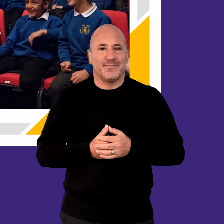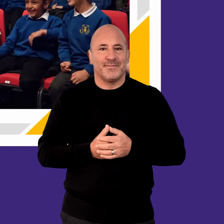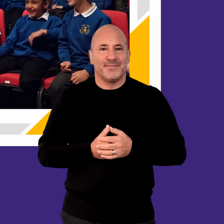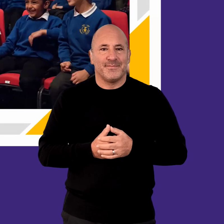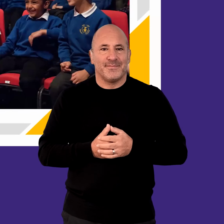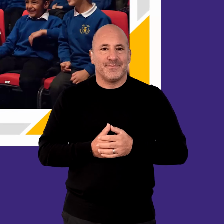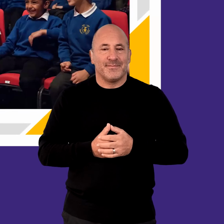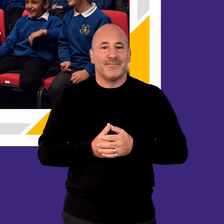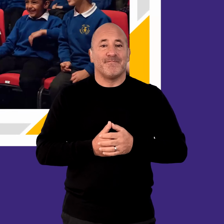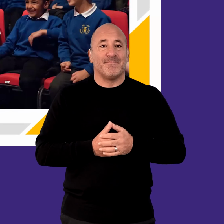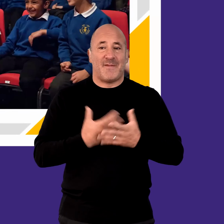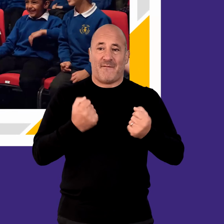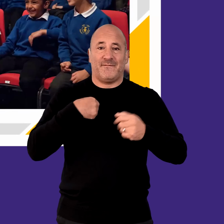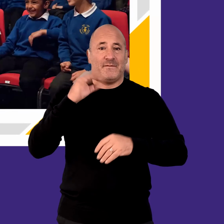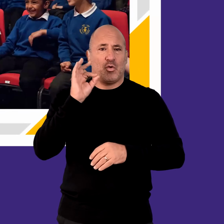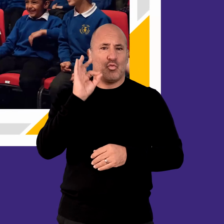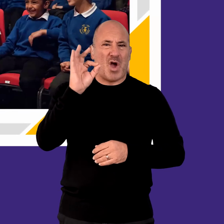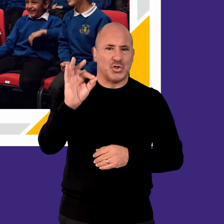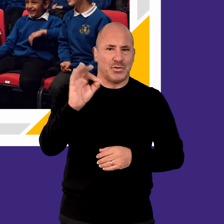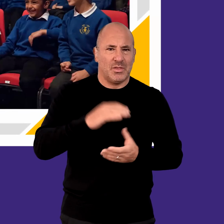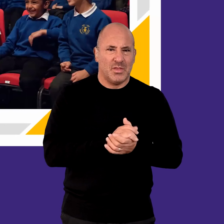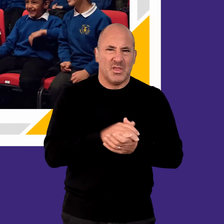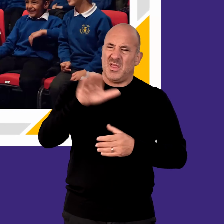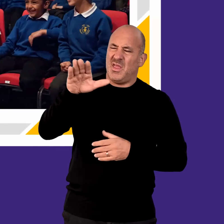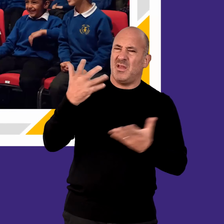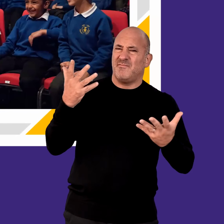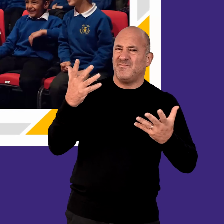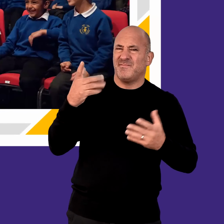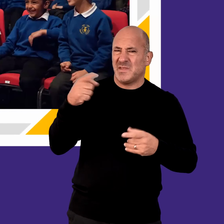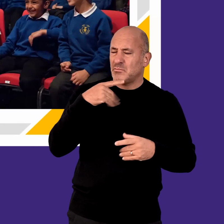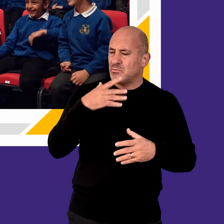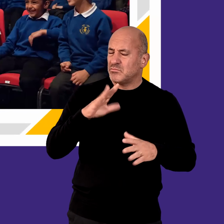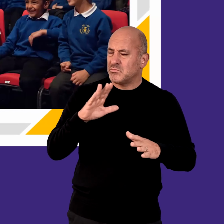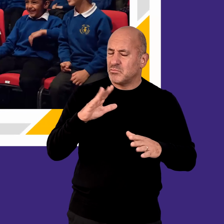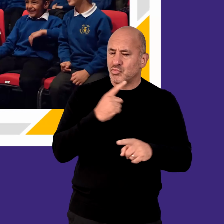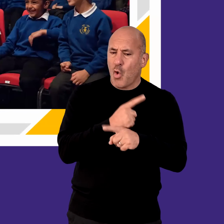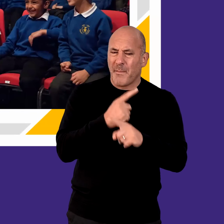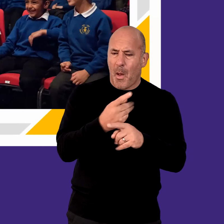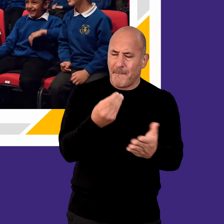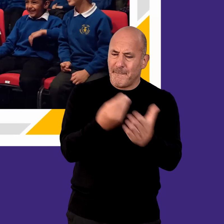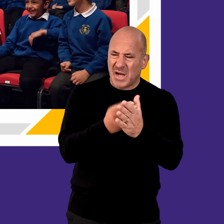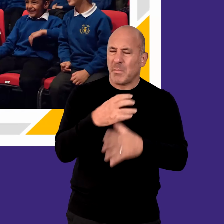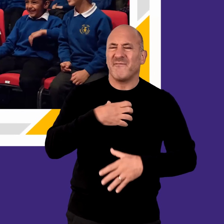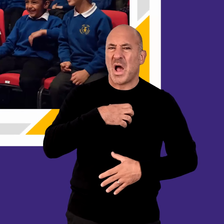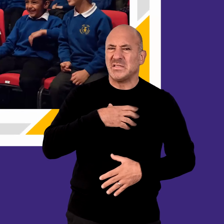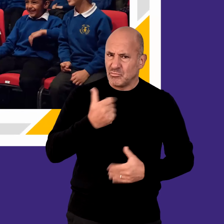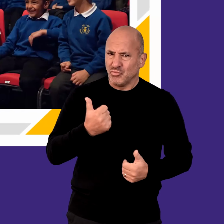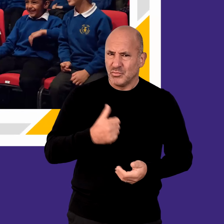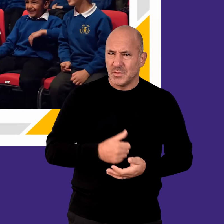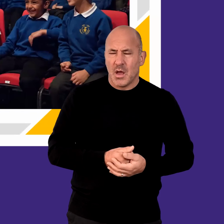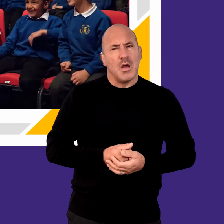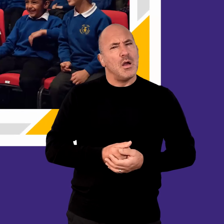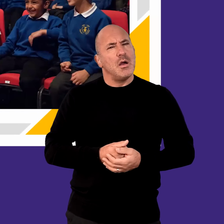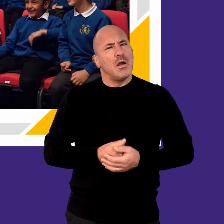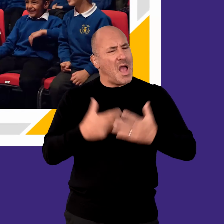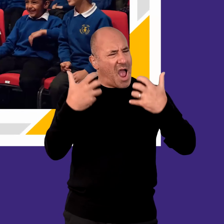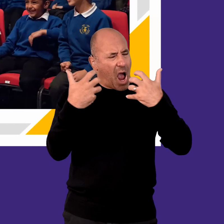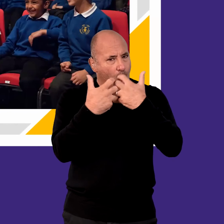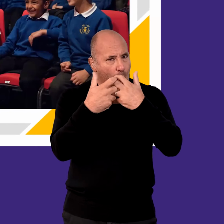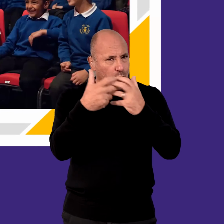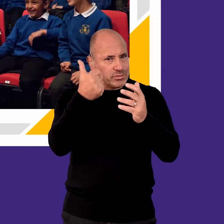in. I'm going to get us started with a question, Annabelle. What you said, don't be afraid to talk about